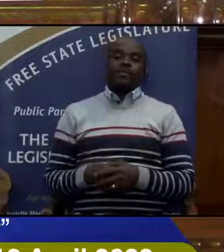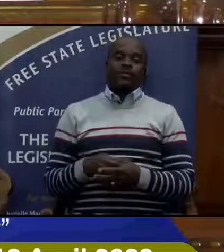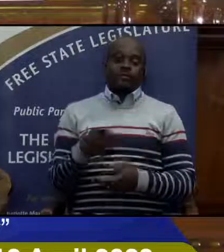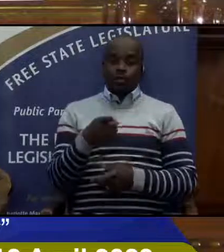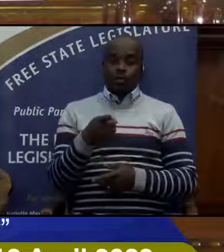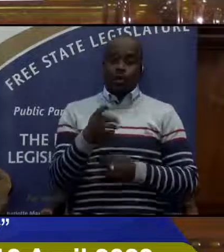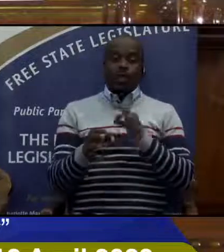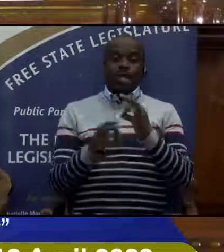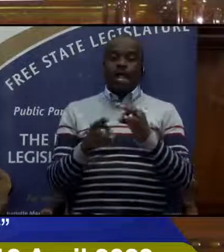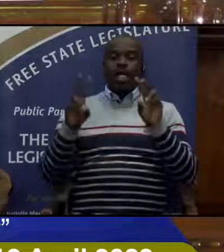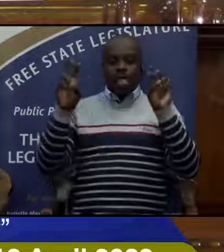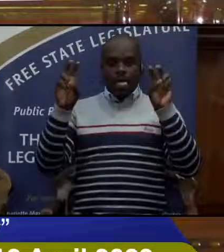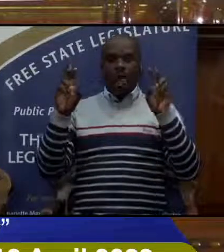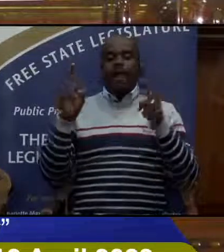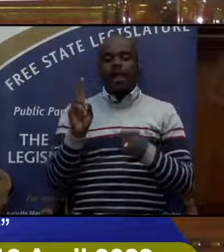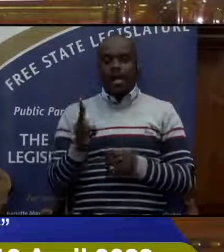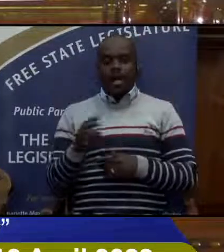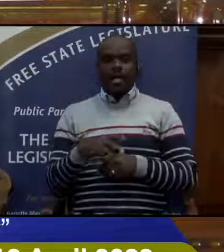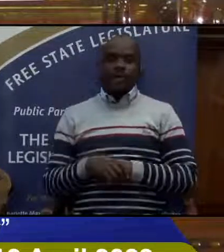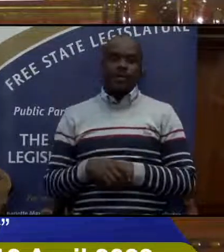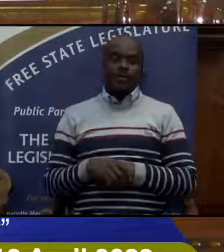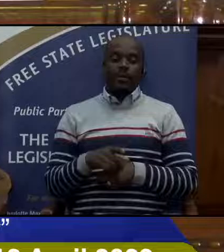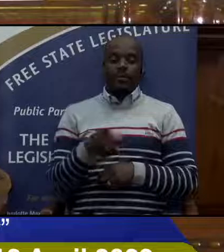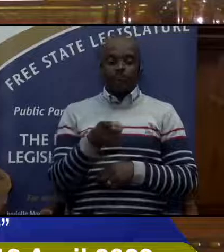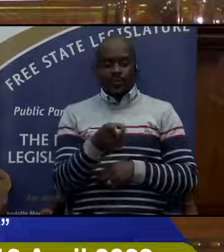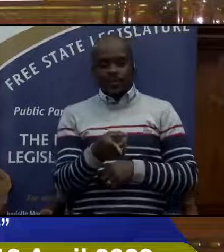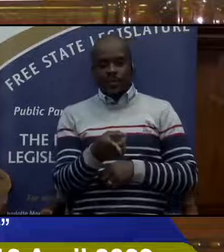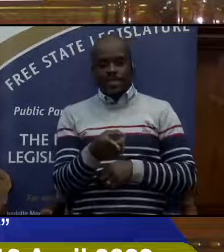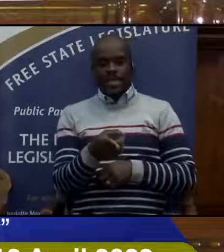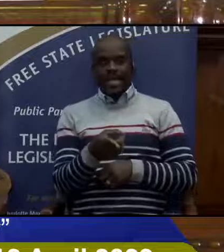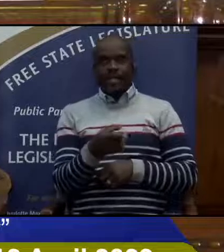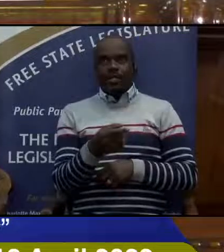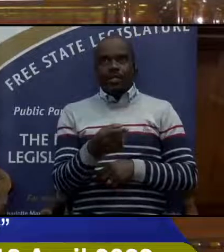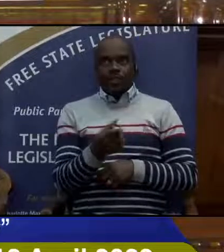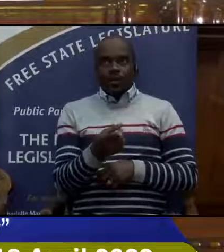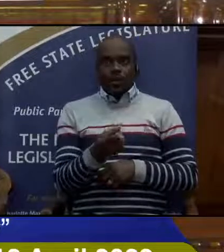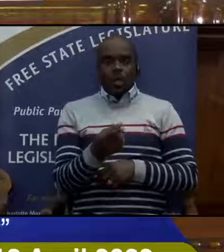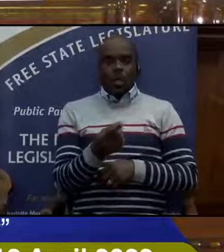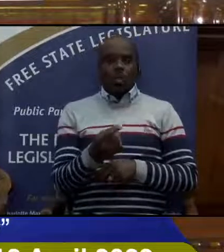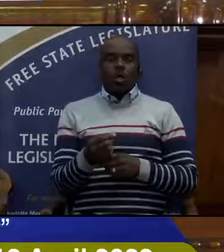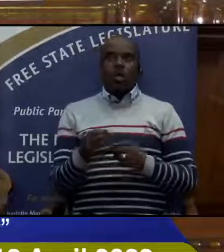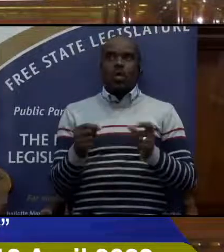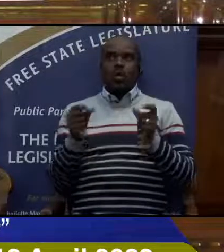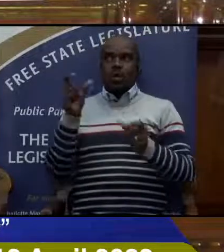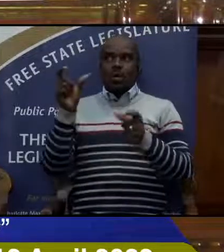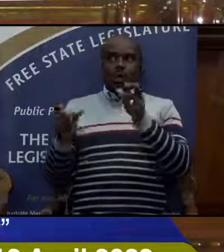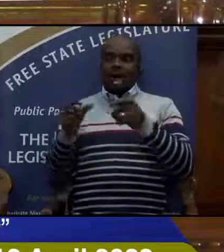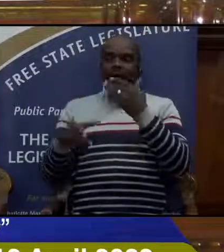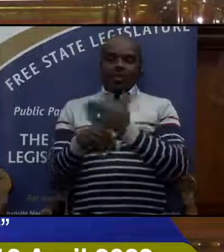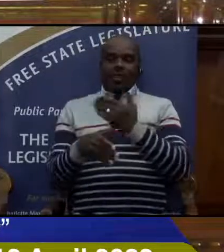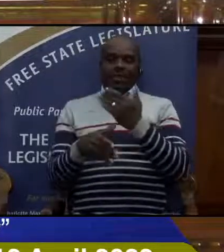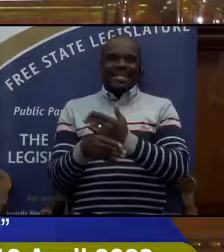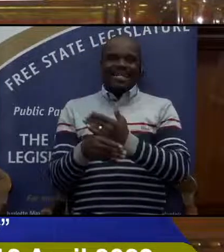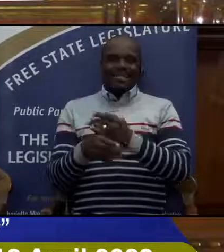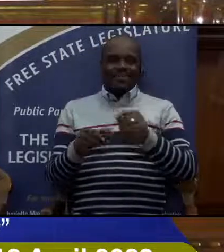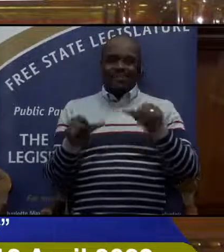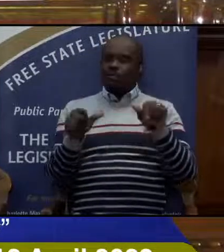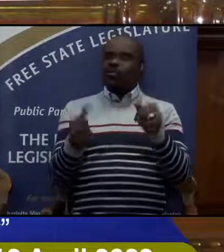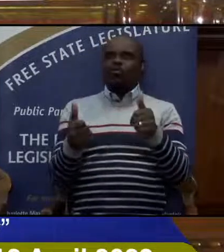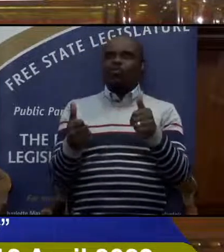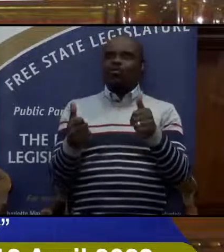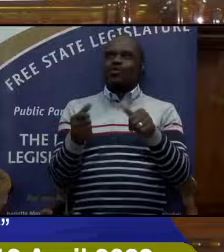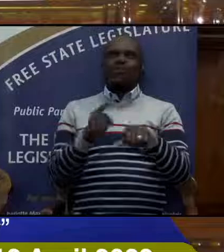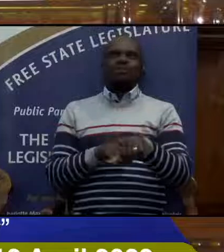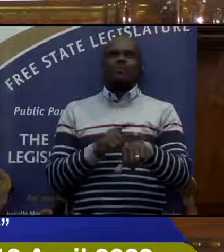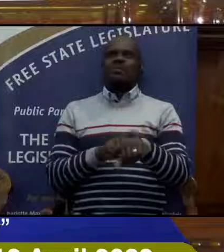again, there appears to be a trend towards malicious compliance. For instance, some officials use a